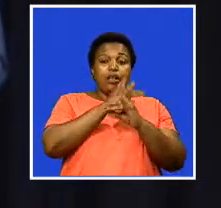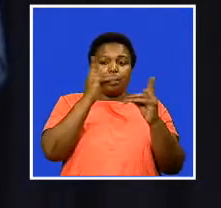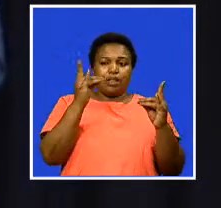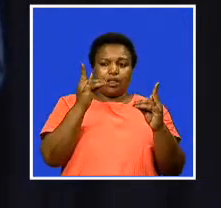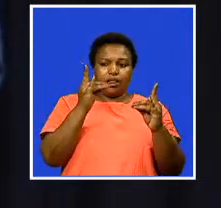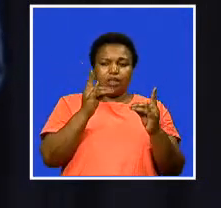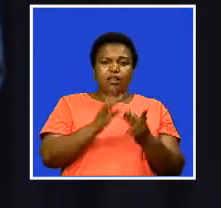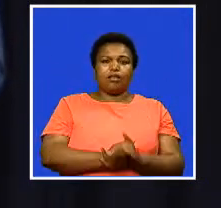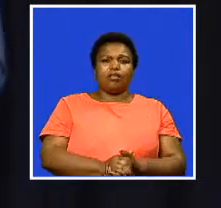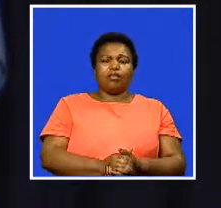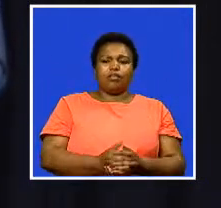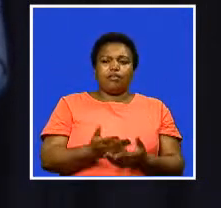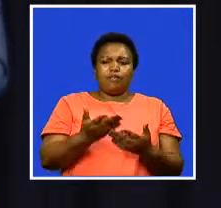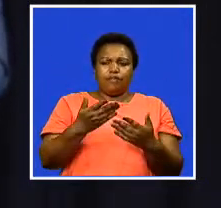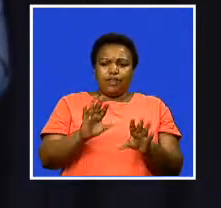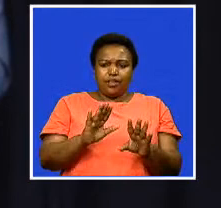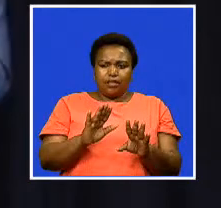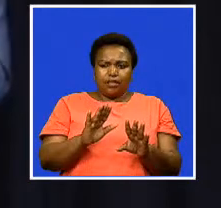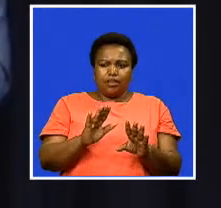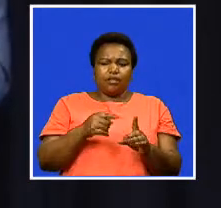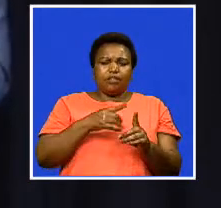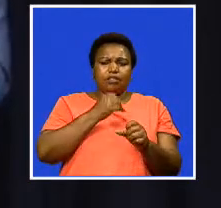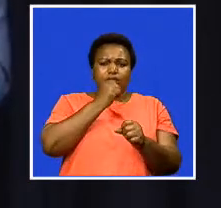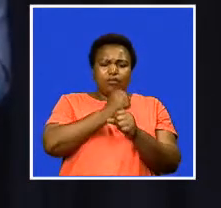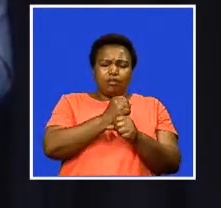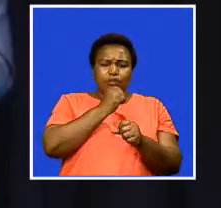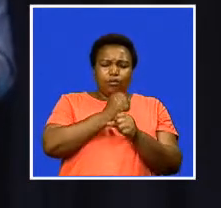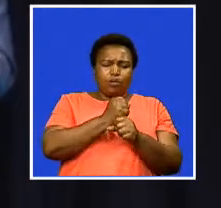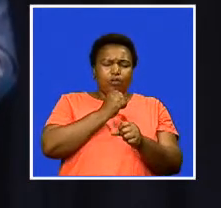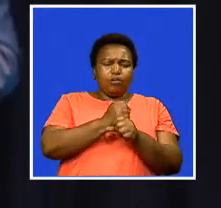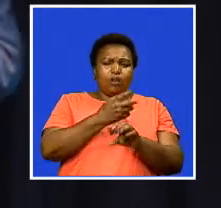iyatinikela ike yangishayela ngabo